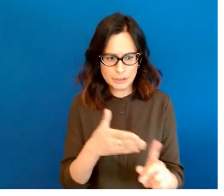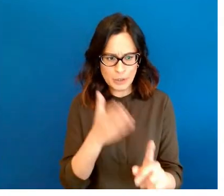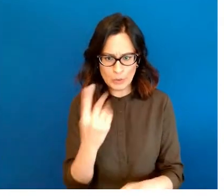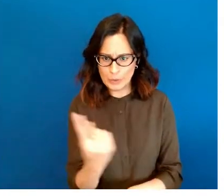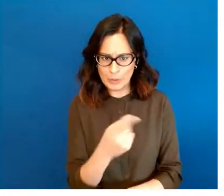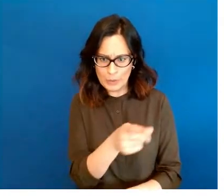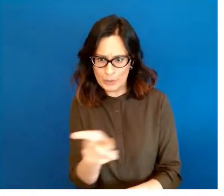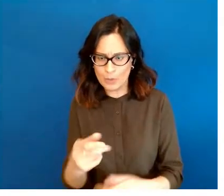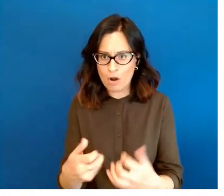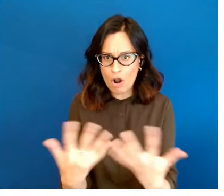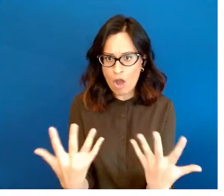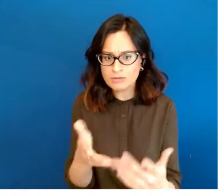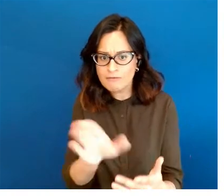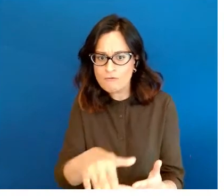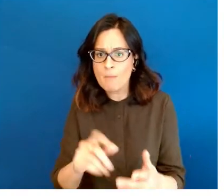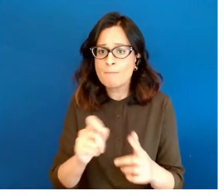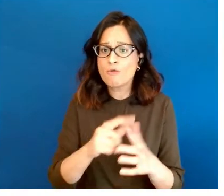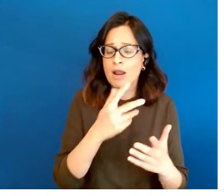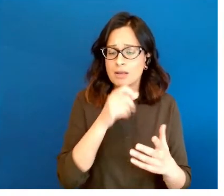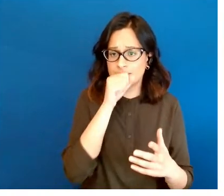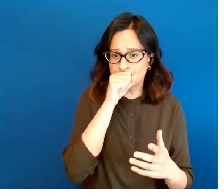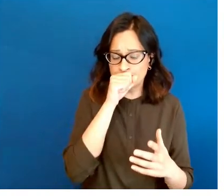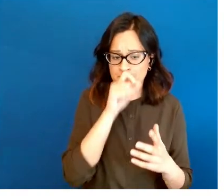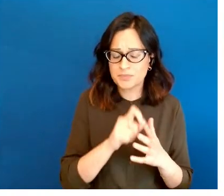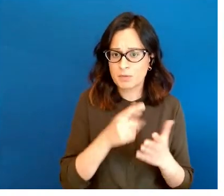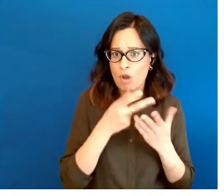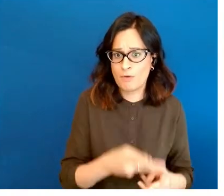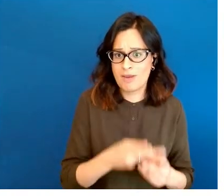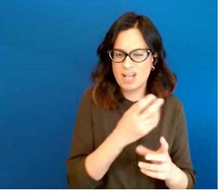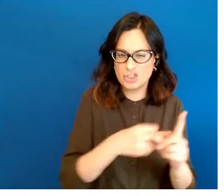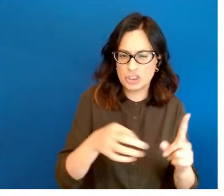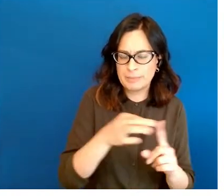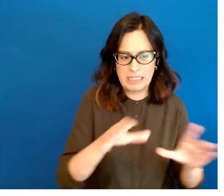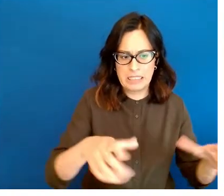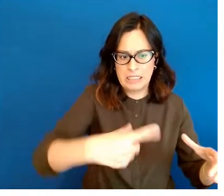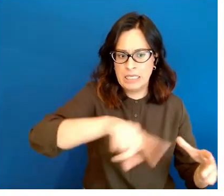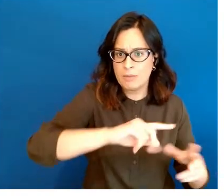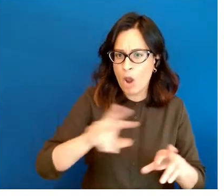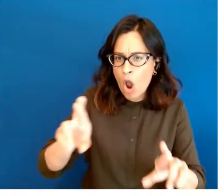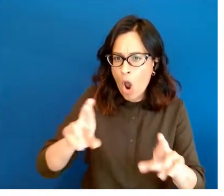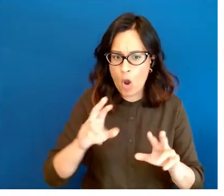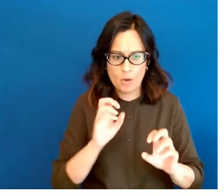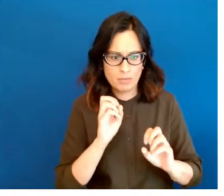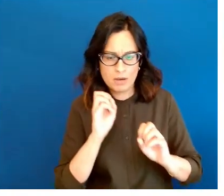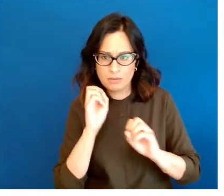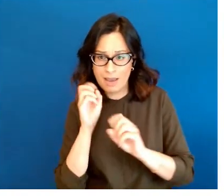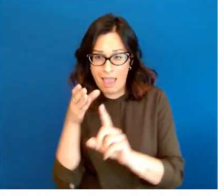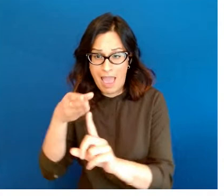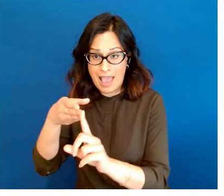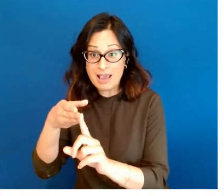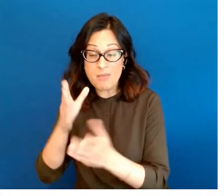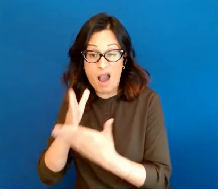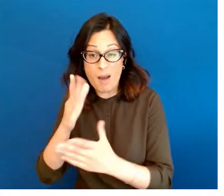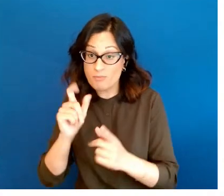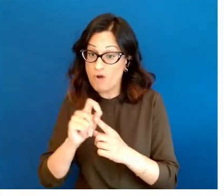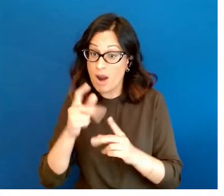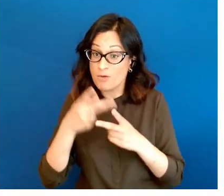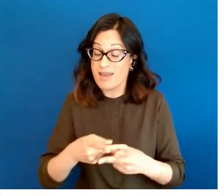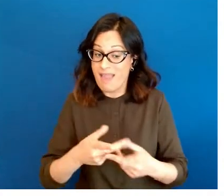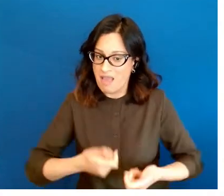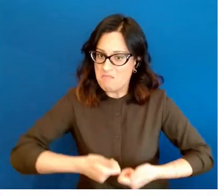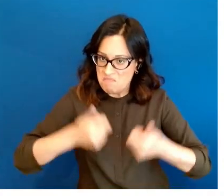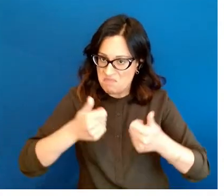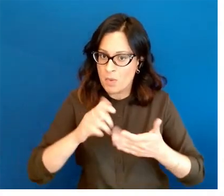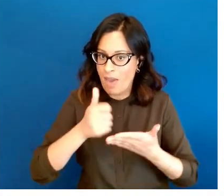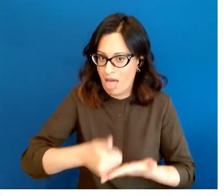are coming from primary care. So I hope that this talk, which is very much aimed at a primary care audience, will be of help, although I note that there